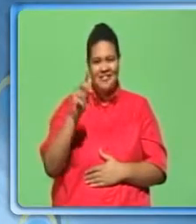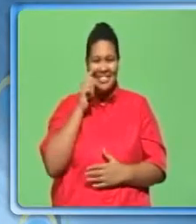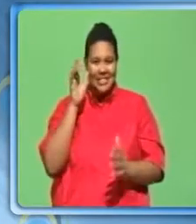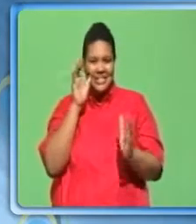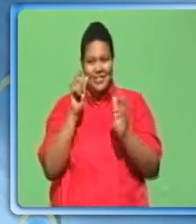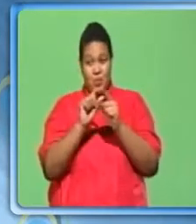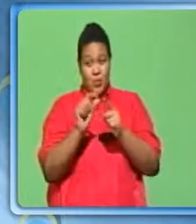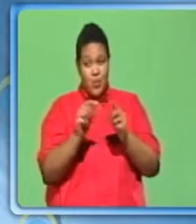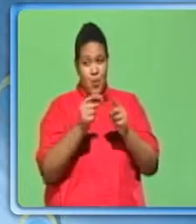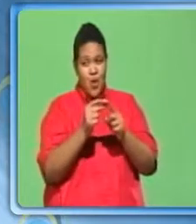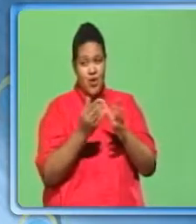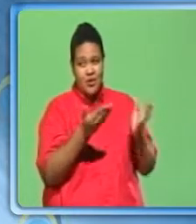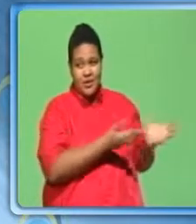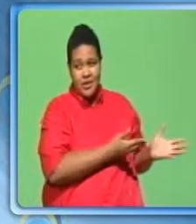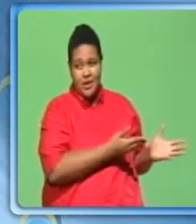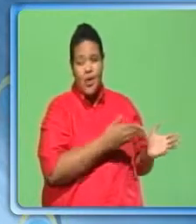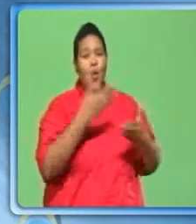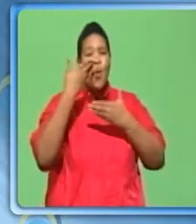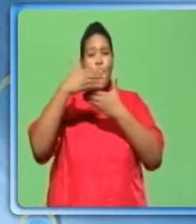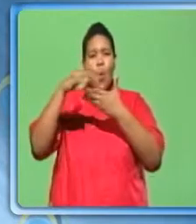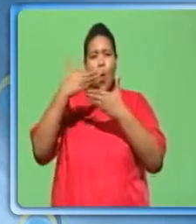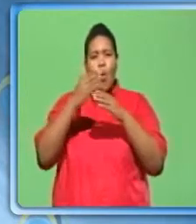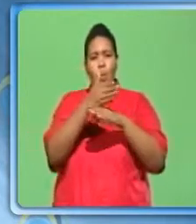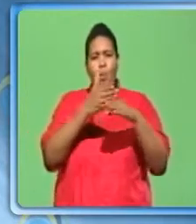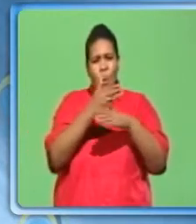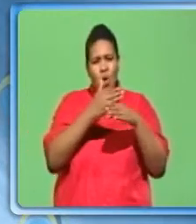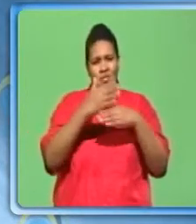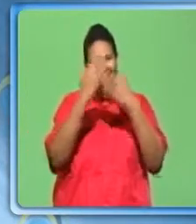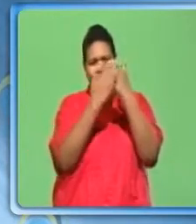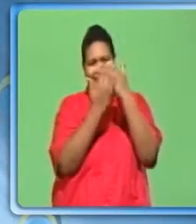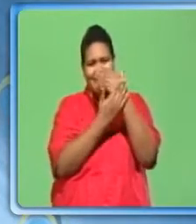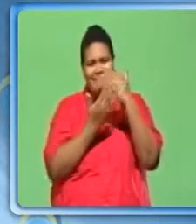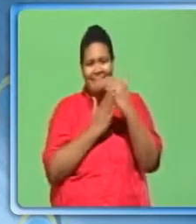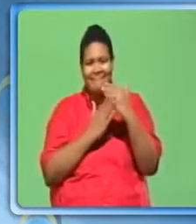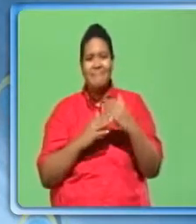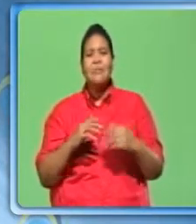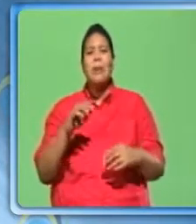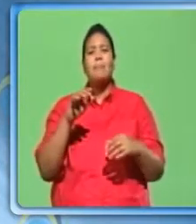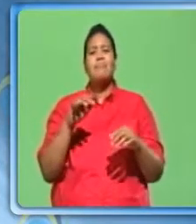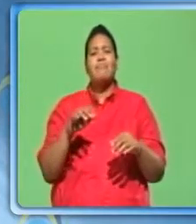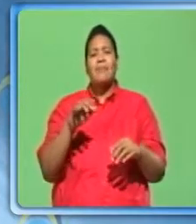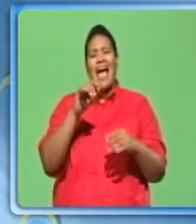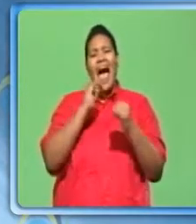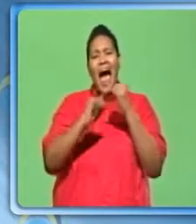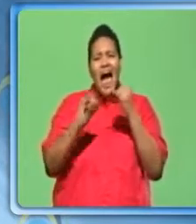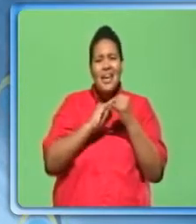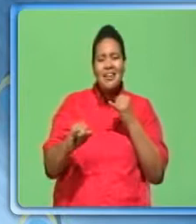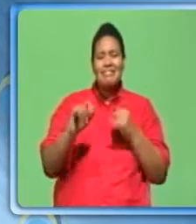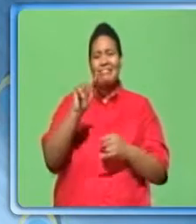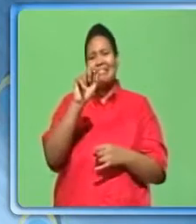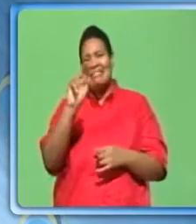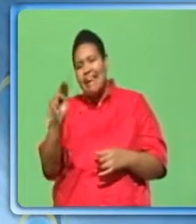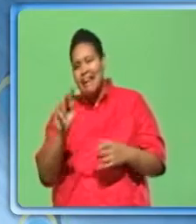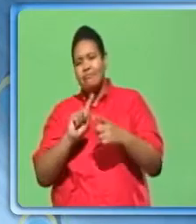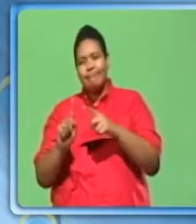wood shingles or shakes, metal, steel, aluminum, tin,